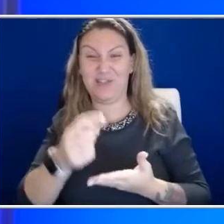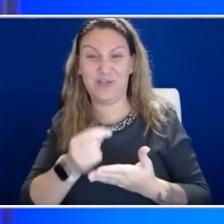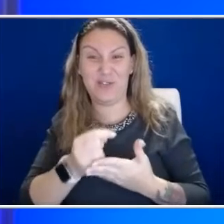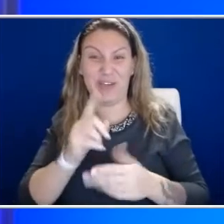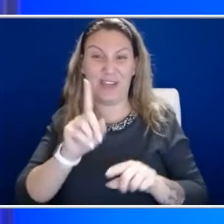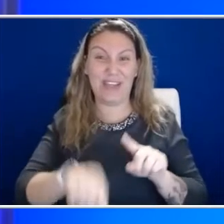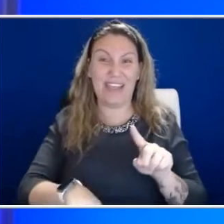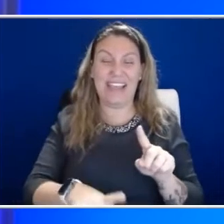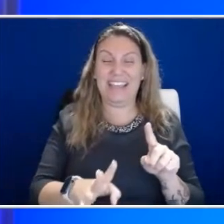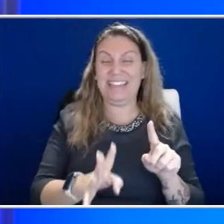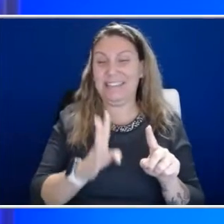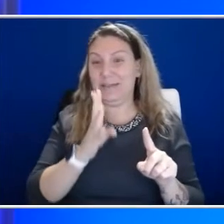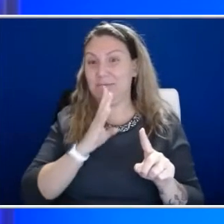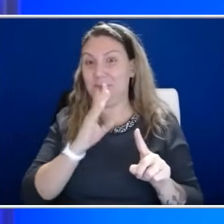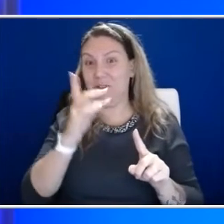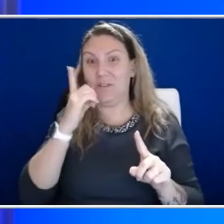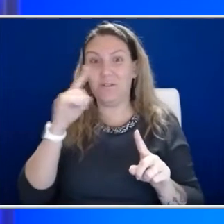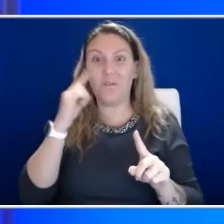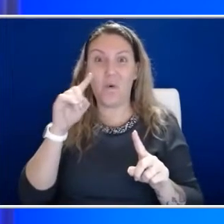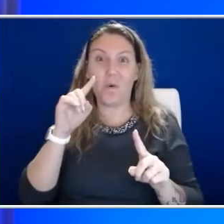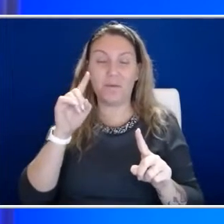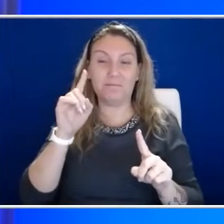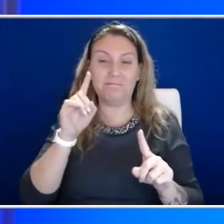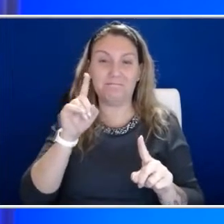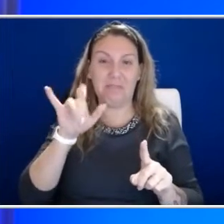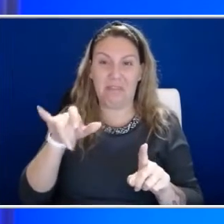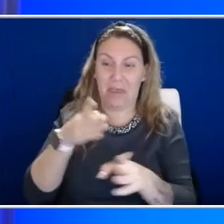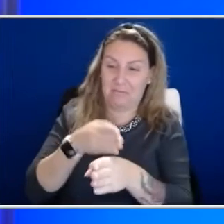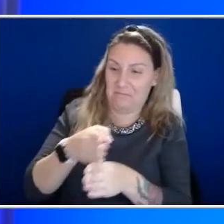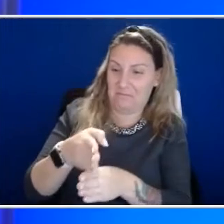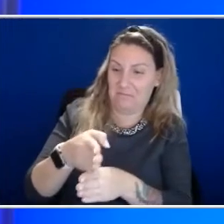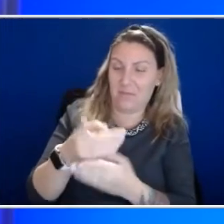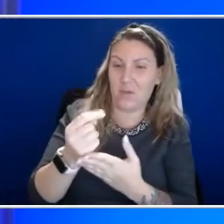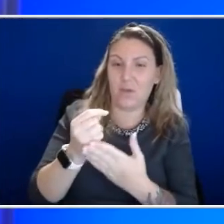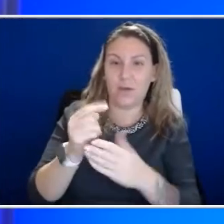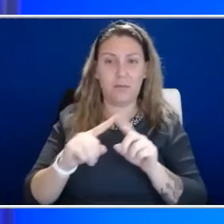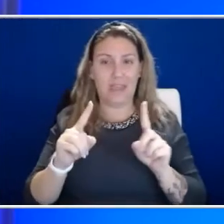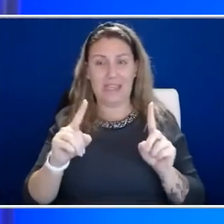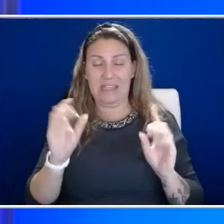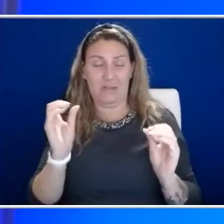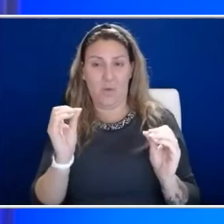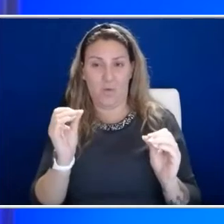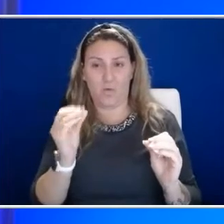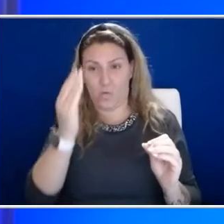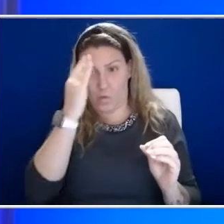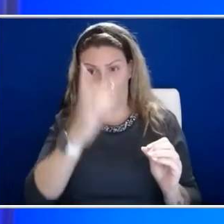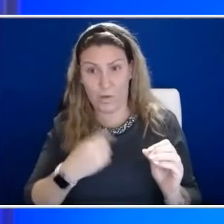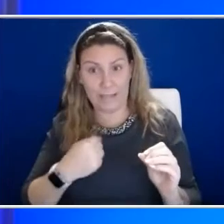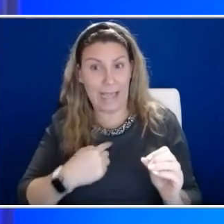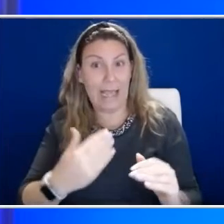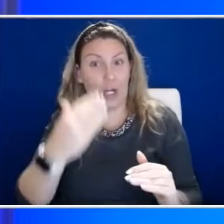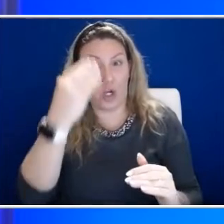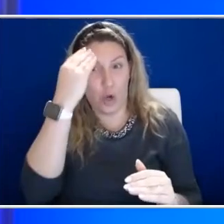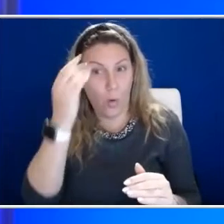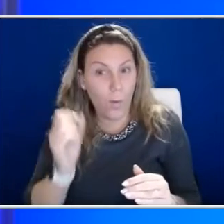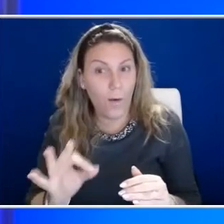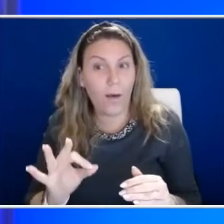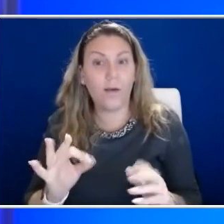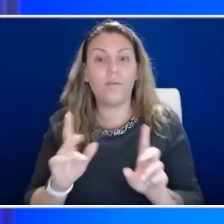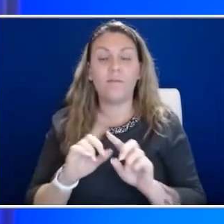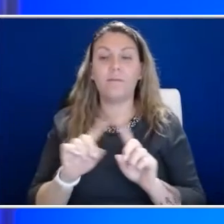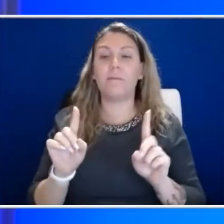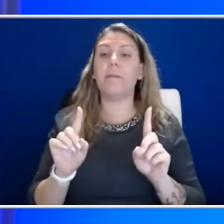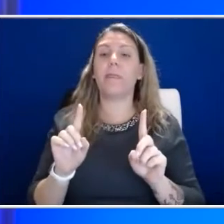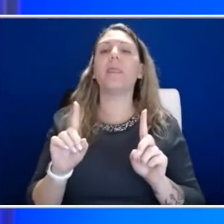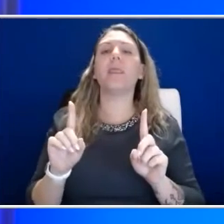but there are no known kind of risks that I know of once done for the right kind of